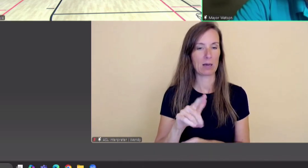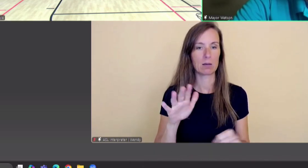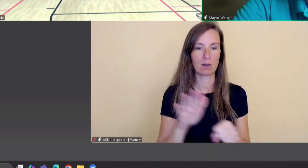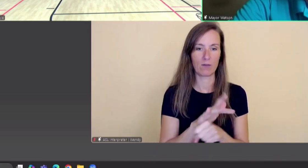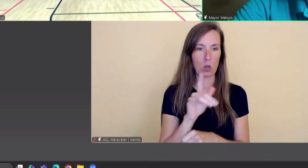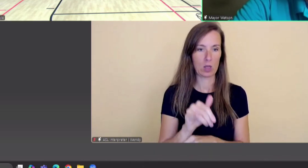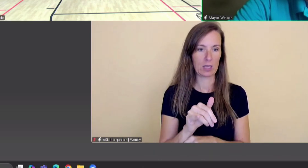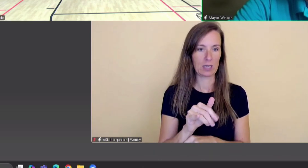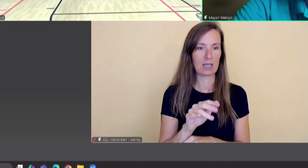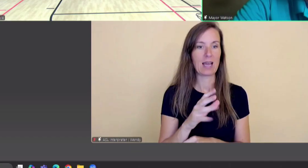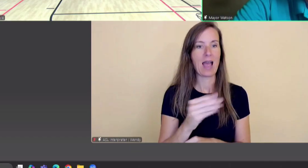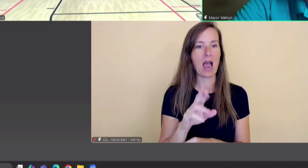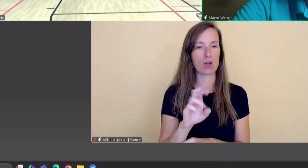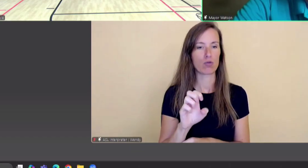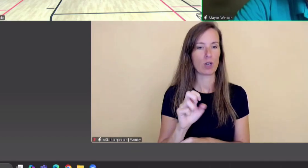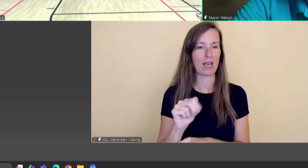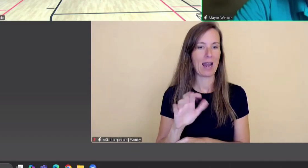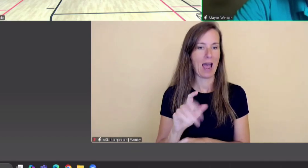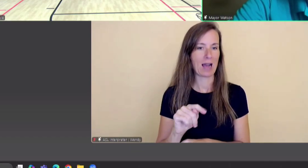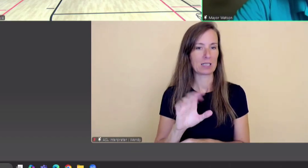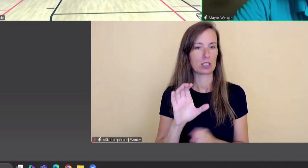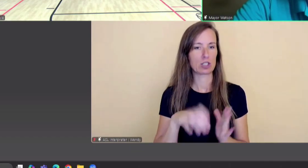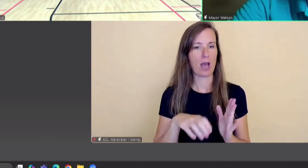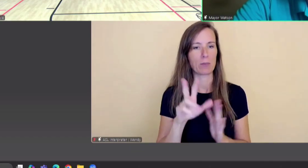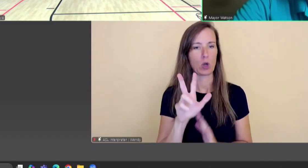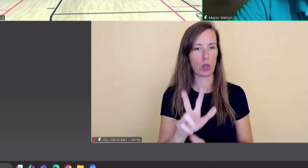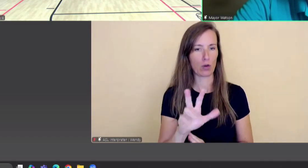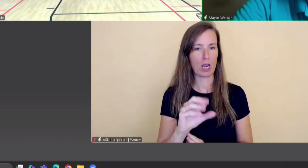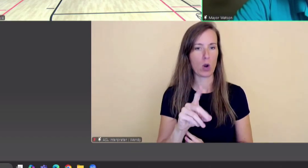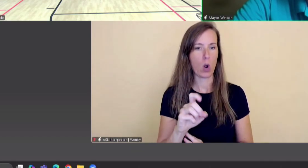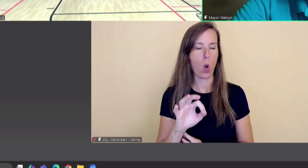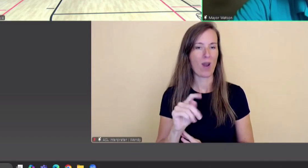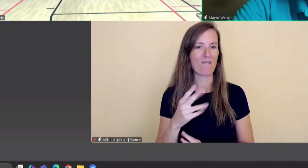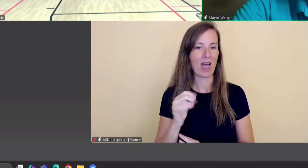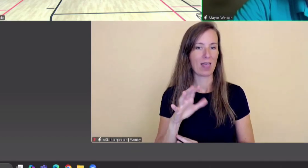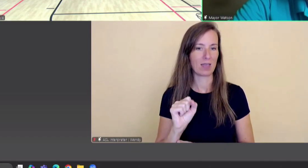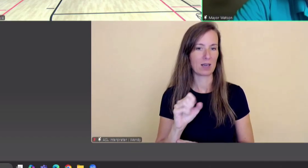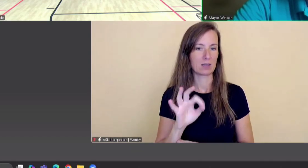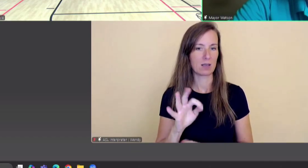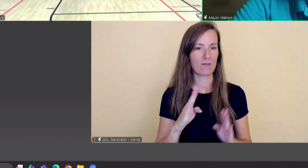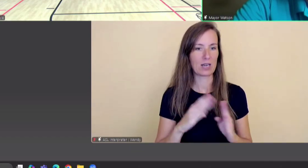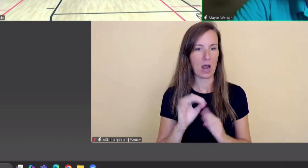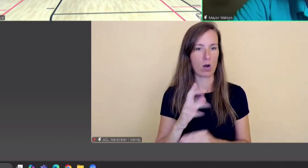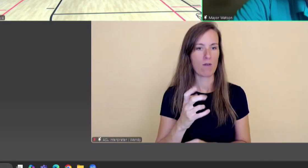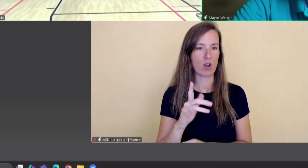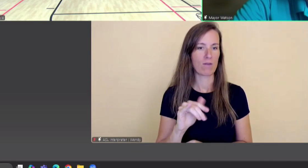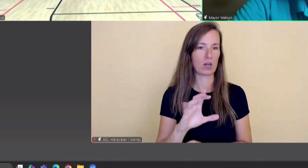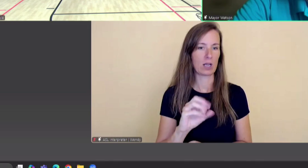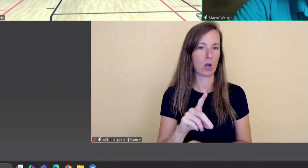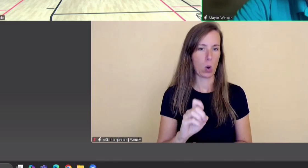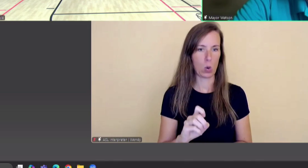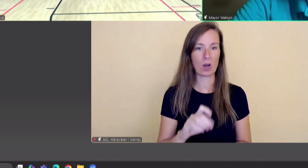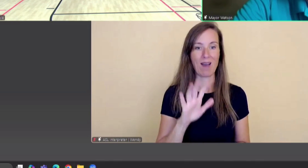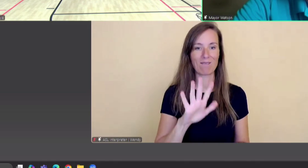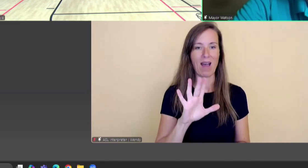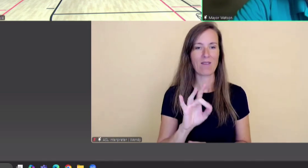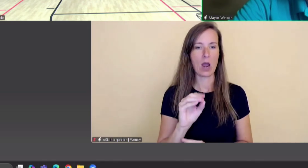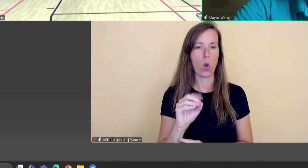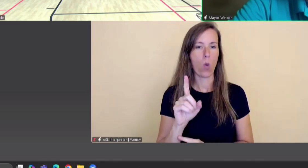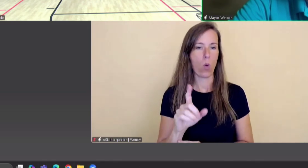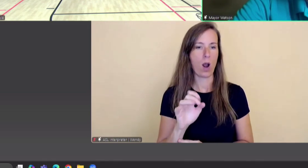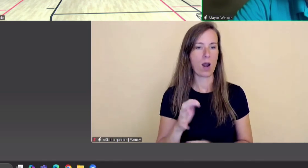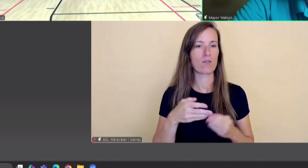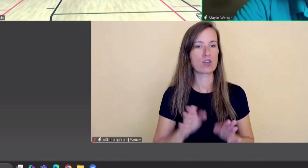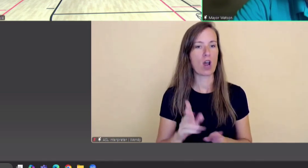the Town Code. Whereas 5801 of the General Provisions article of the Annotated Code of Maryland